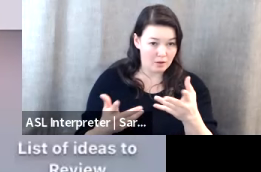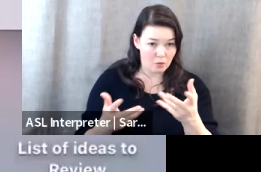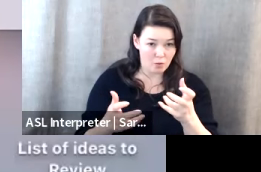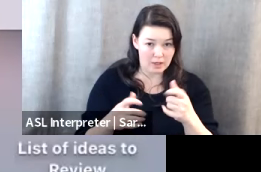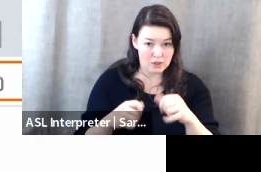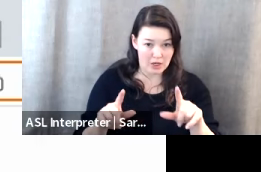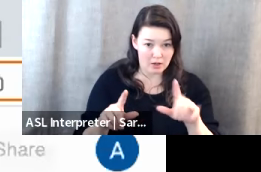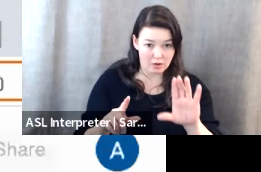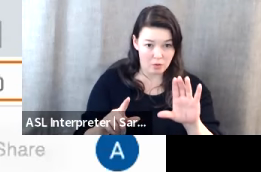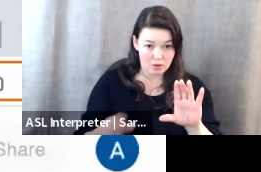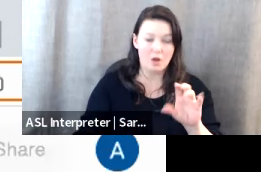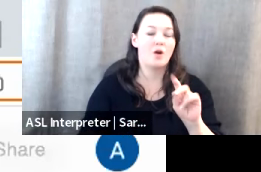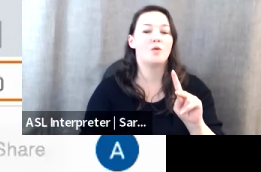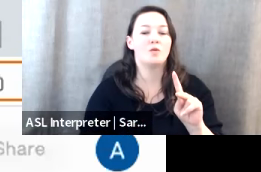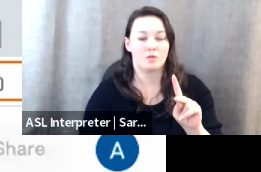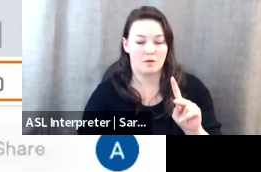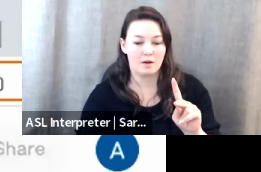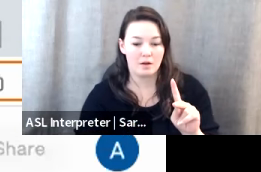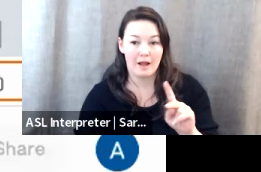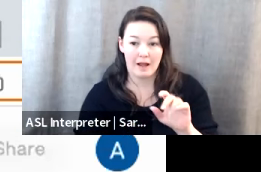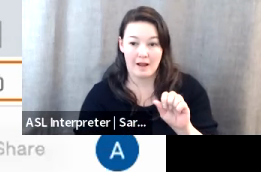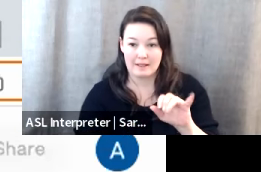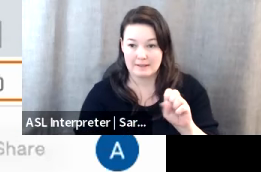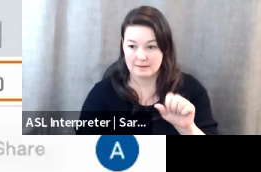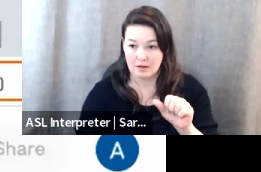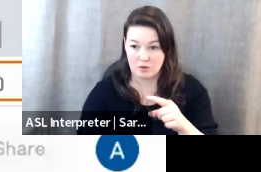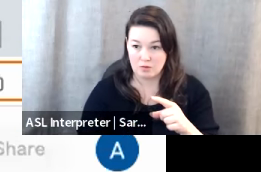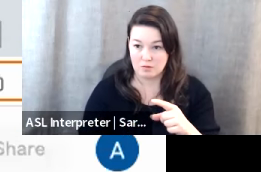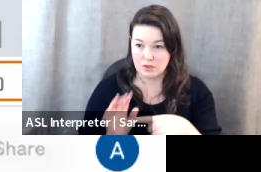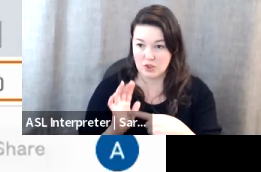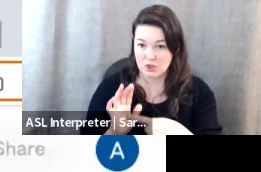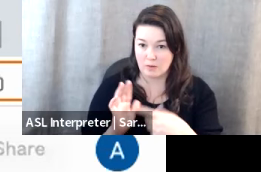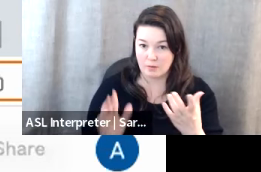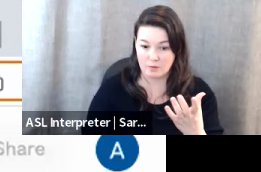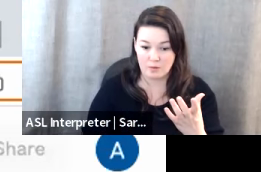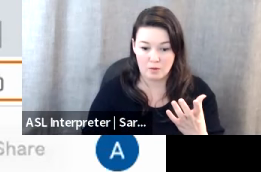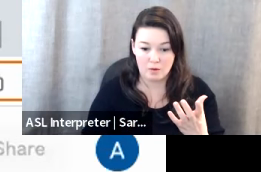And Aisa, are you sharing? There you go.